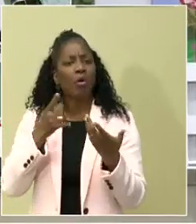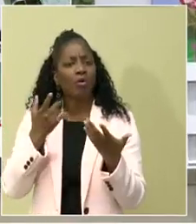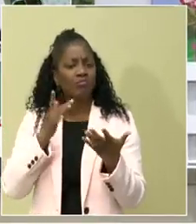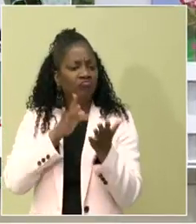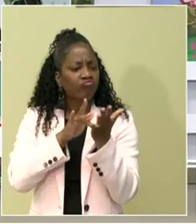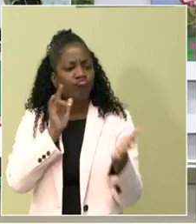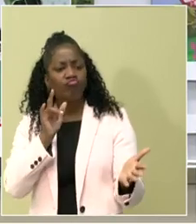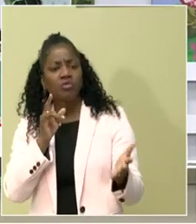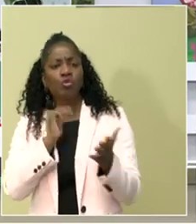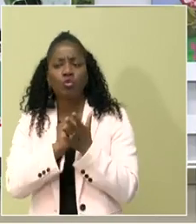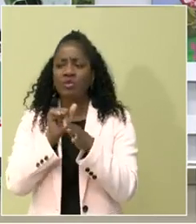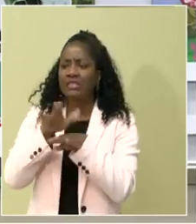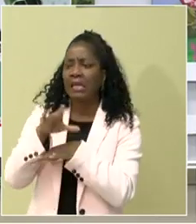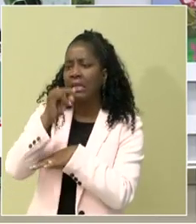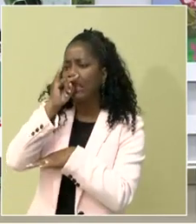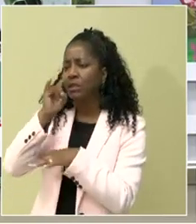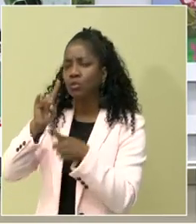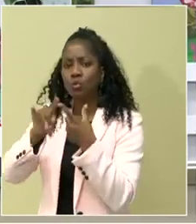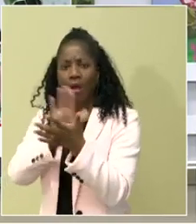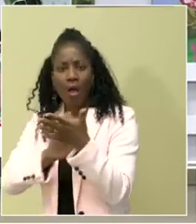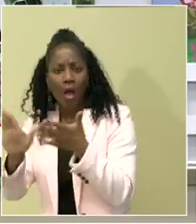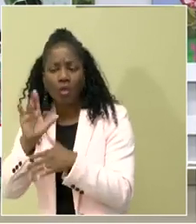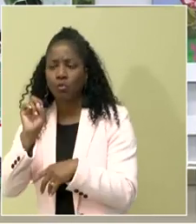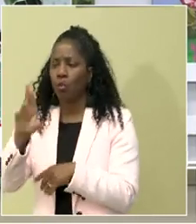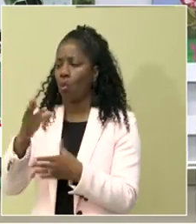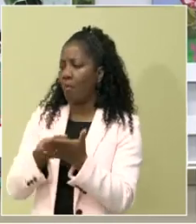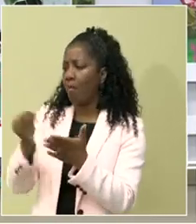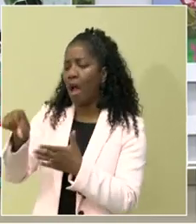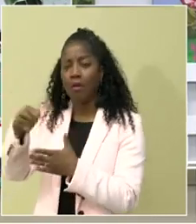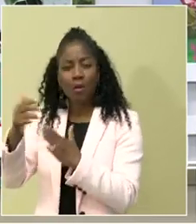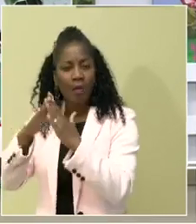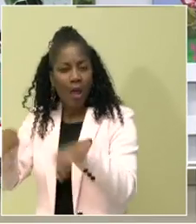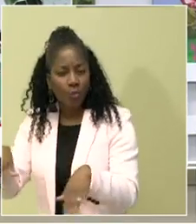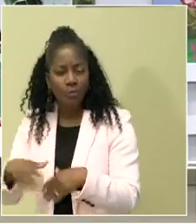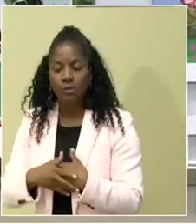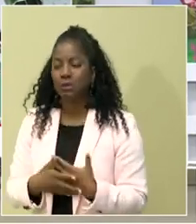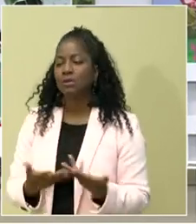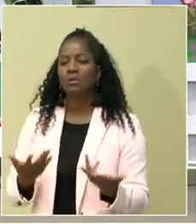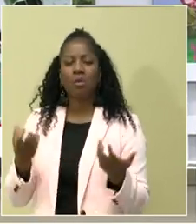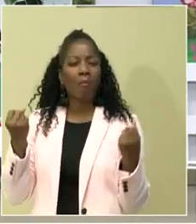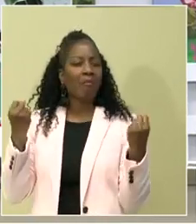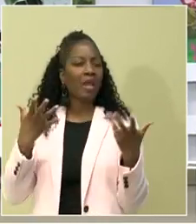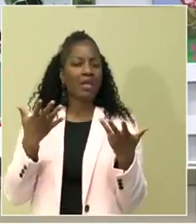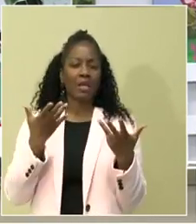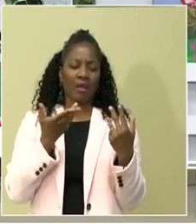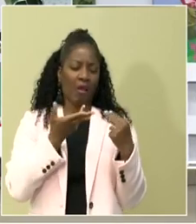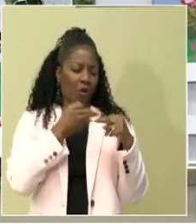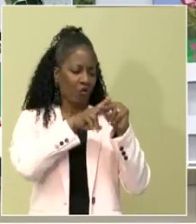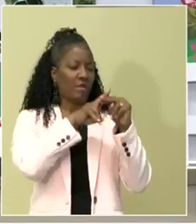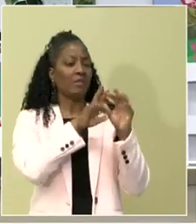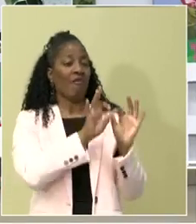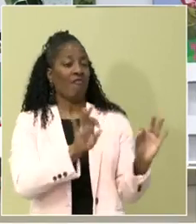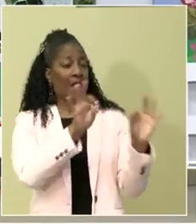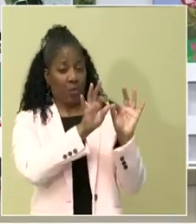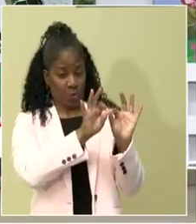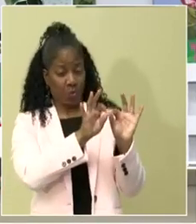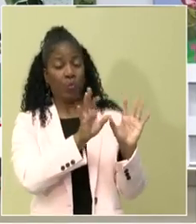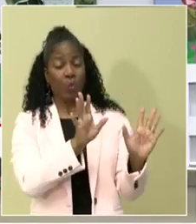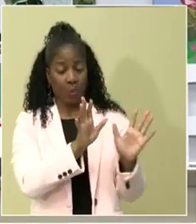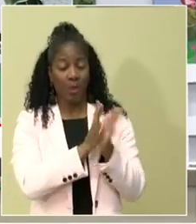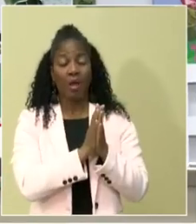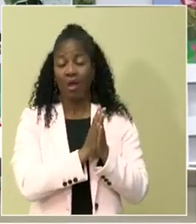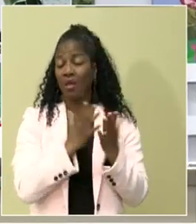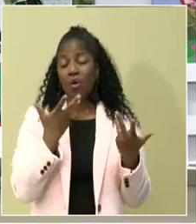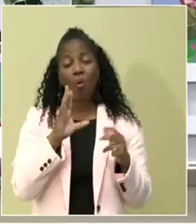send their kids to college or to buy another home or to do any number of things. So you don't want to be in a city where